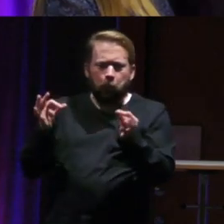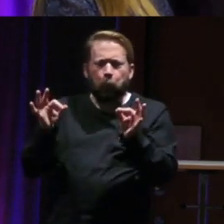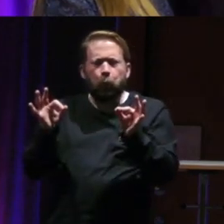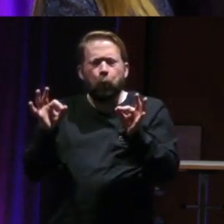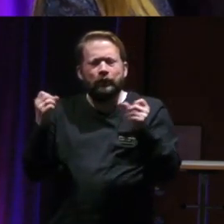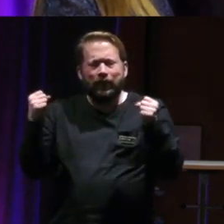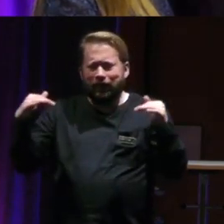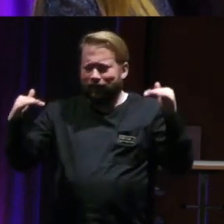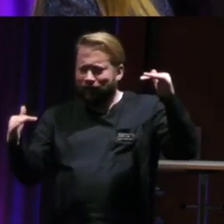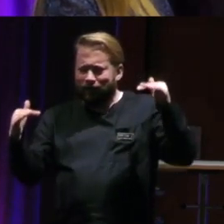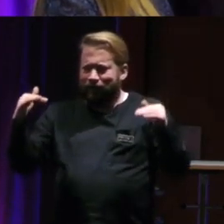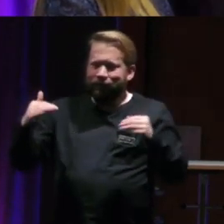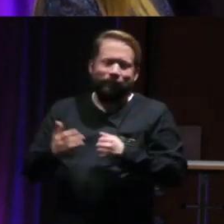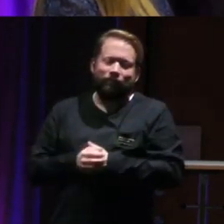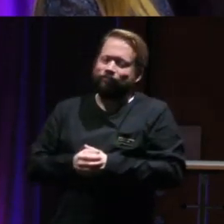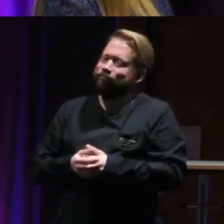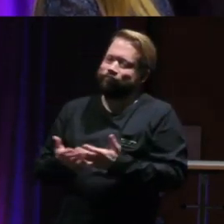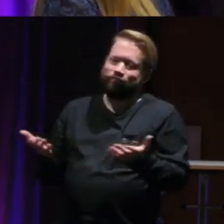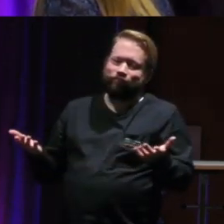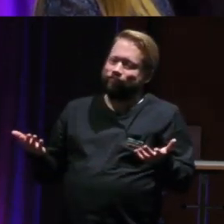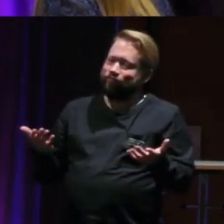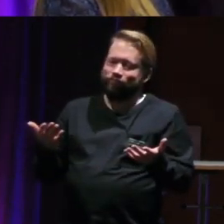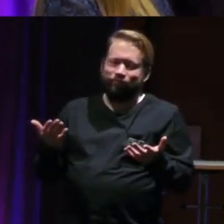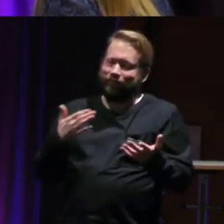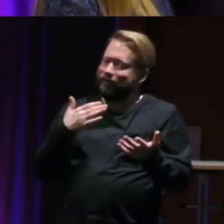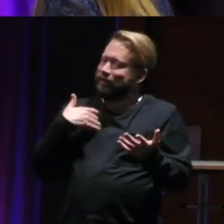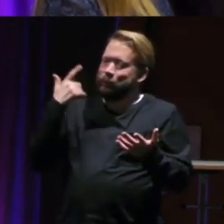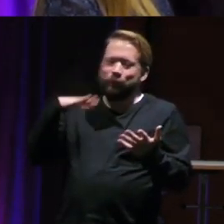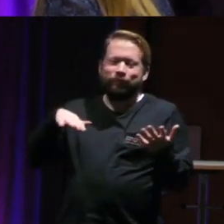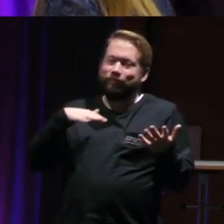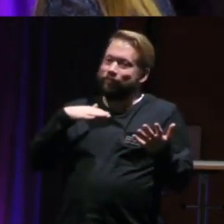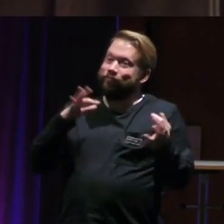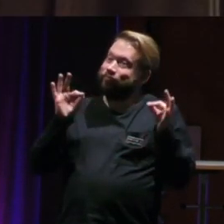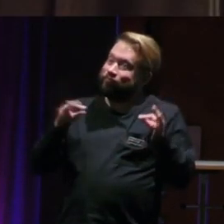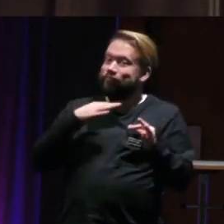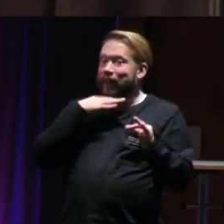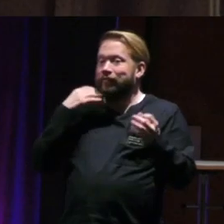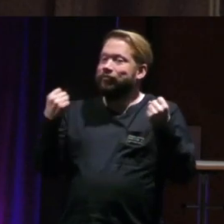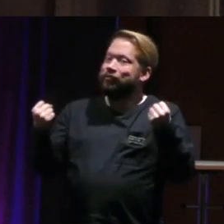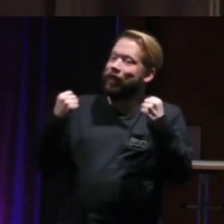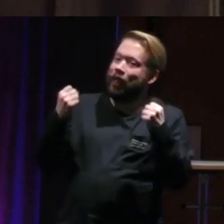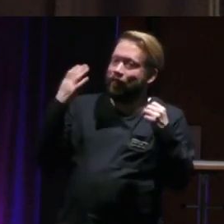is? I don't think they're strong enough today, but they will be